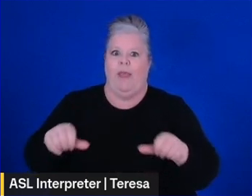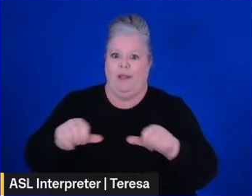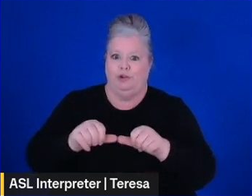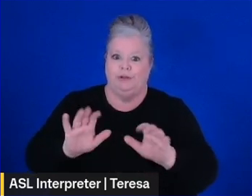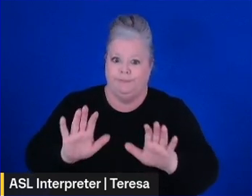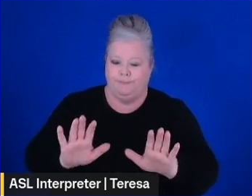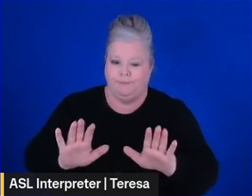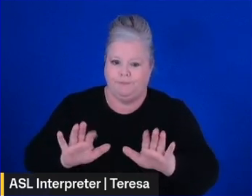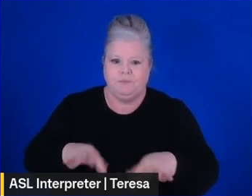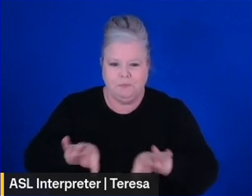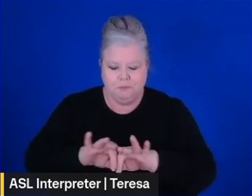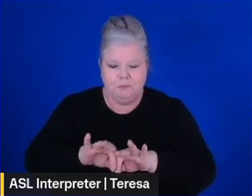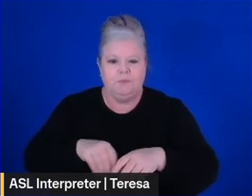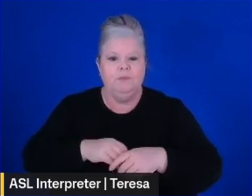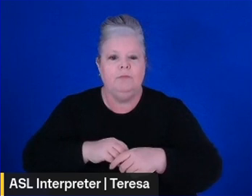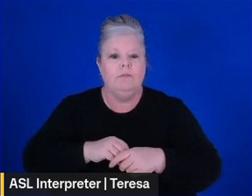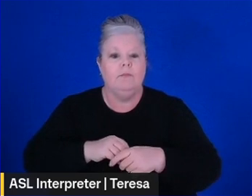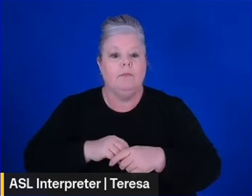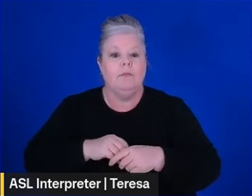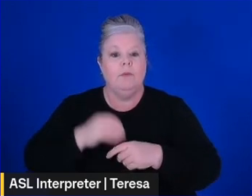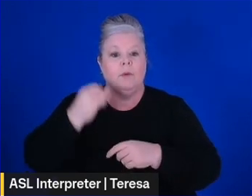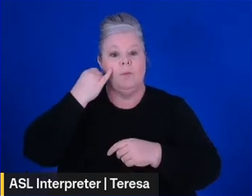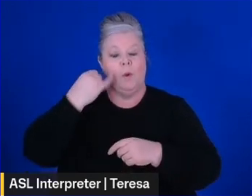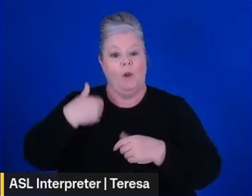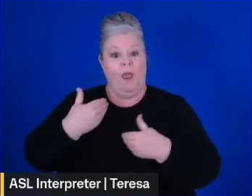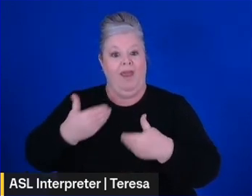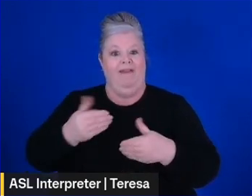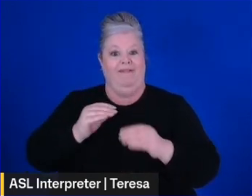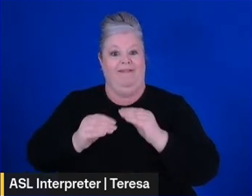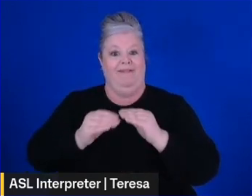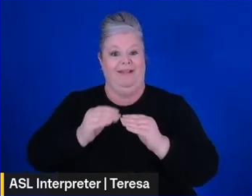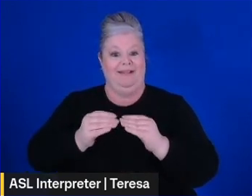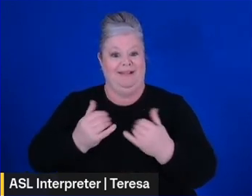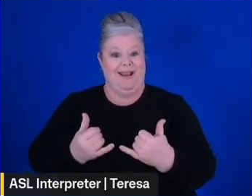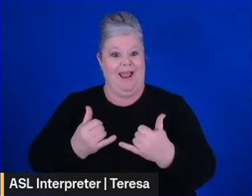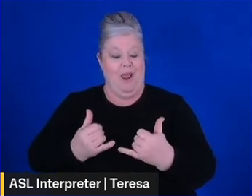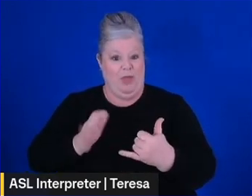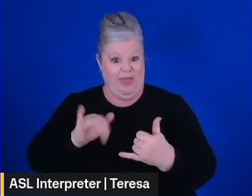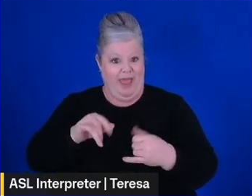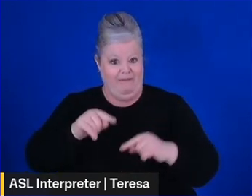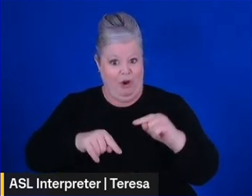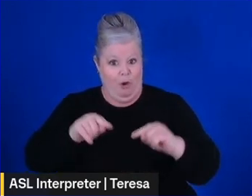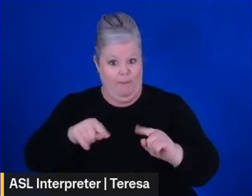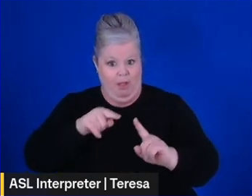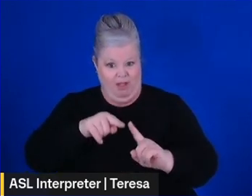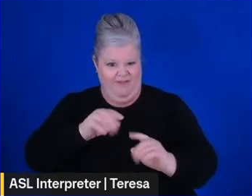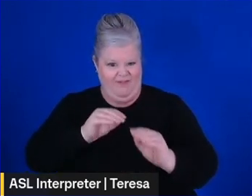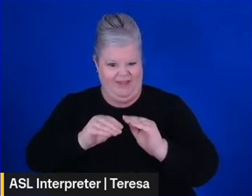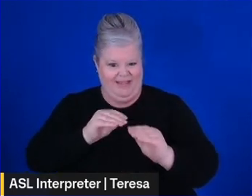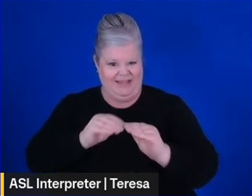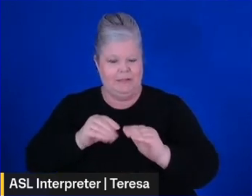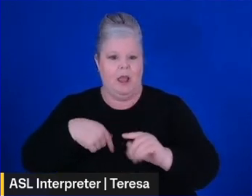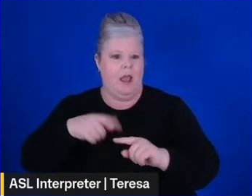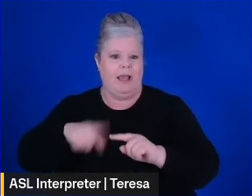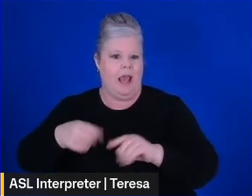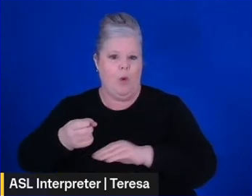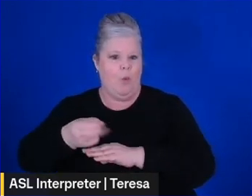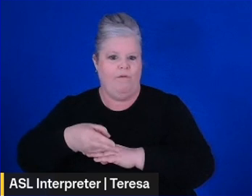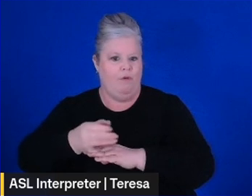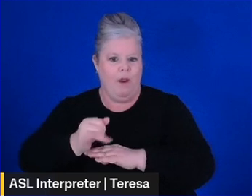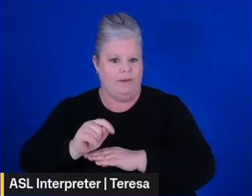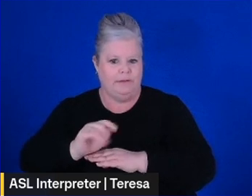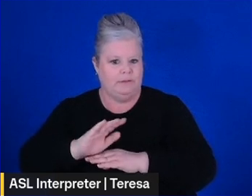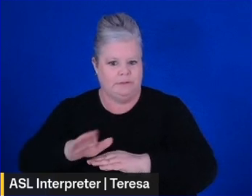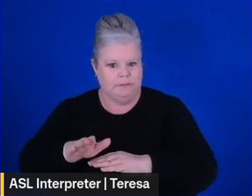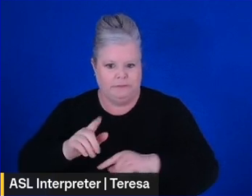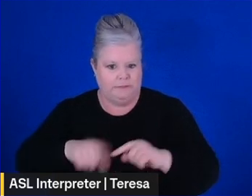So if I fix now this variable, I cannot override this